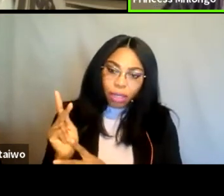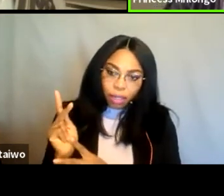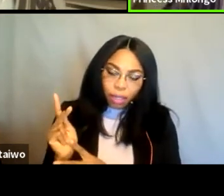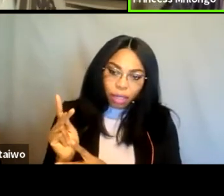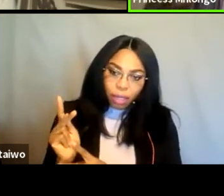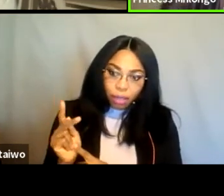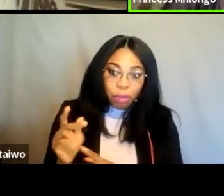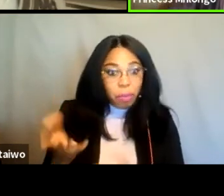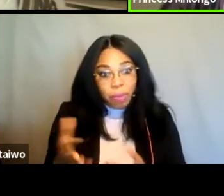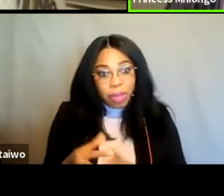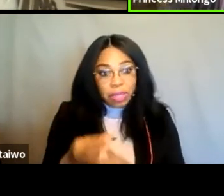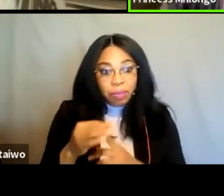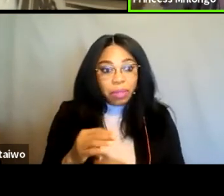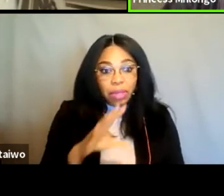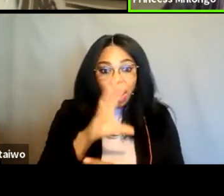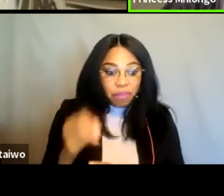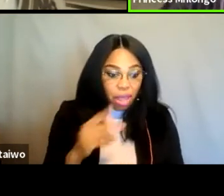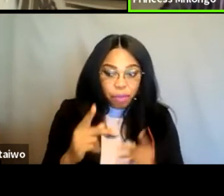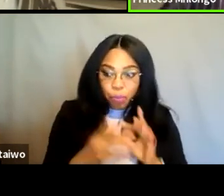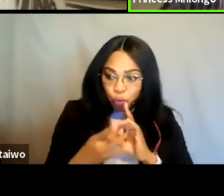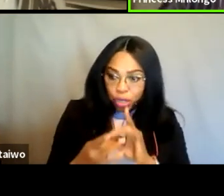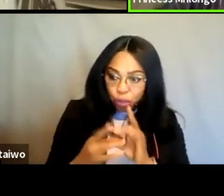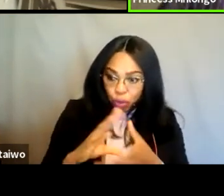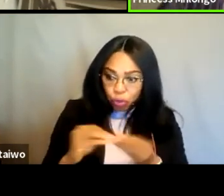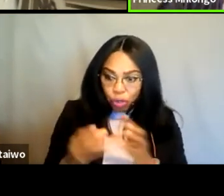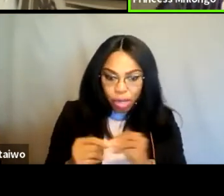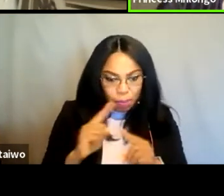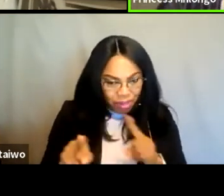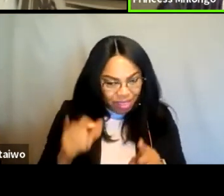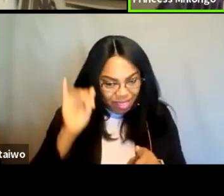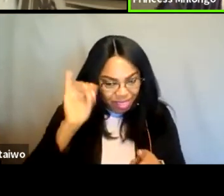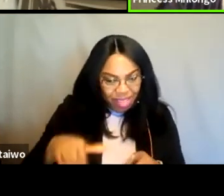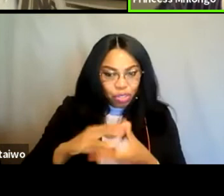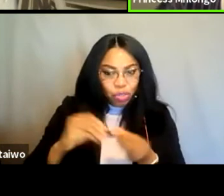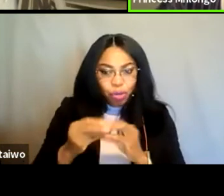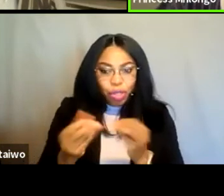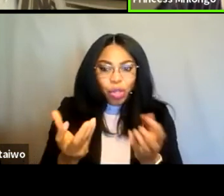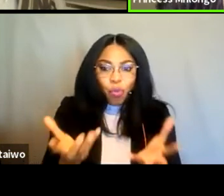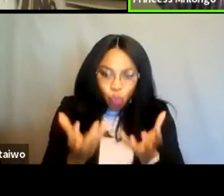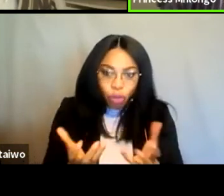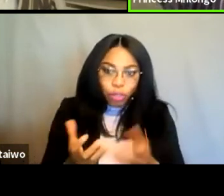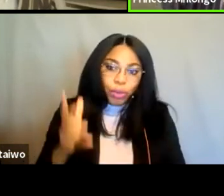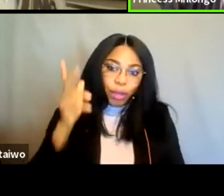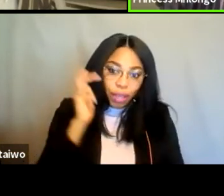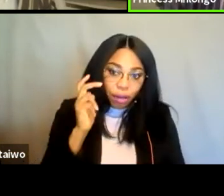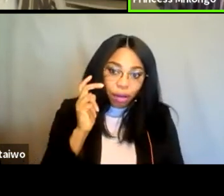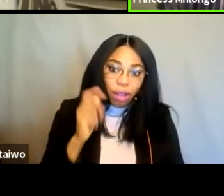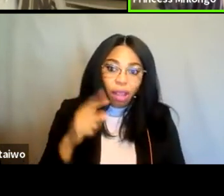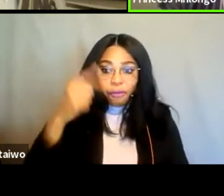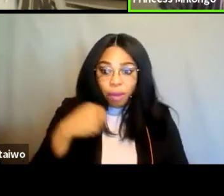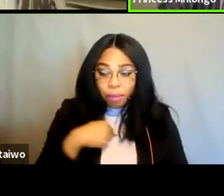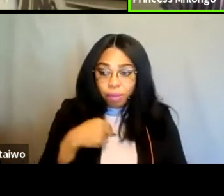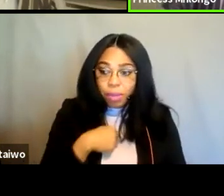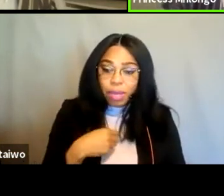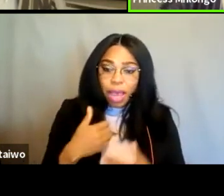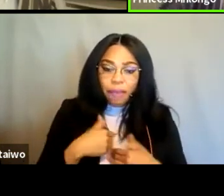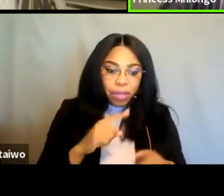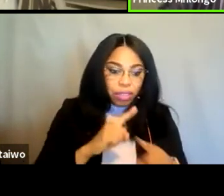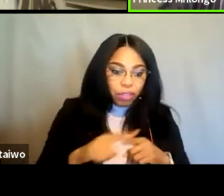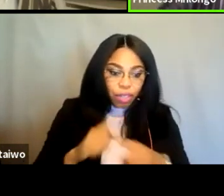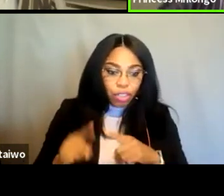people would then relate to those stories. And those are the stories we want to hear, you know. So for me, just having various